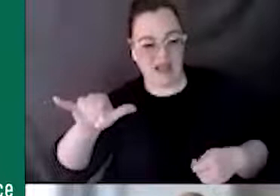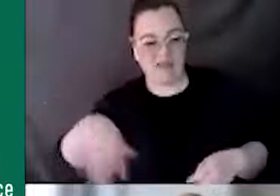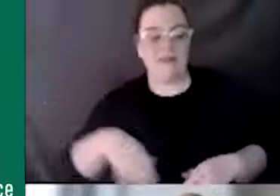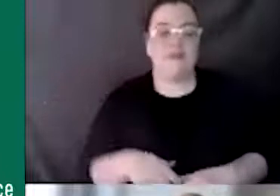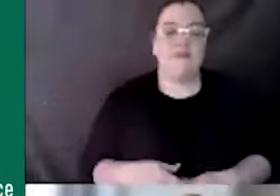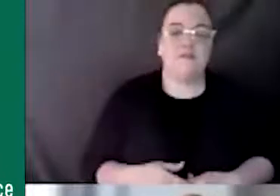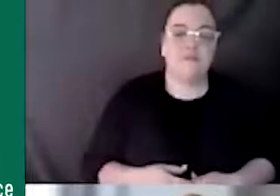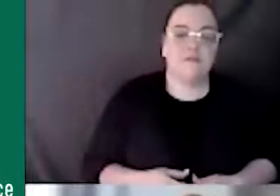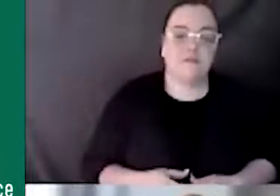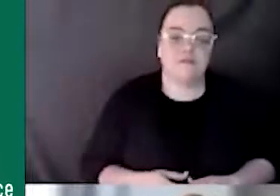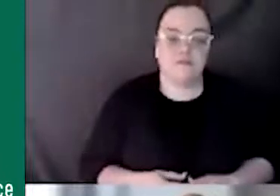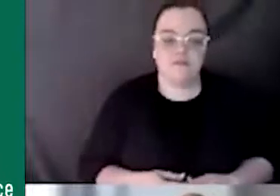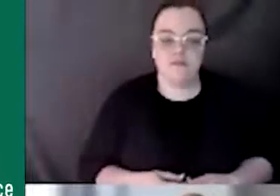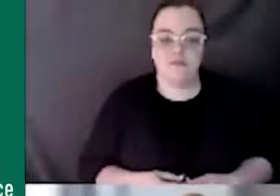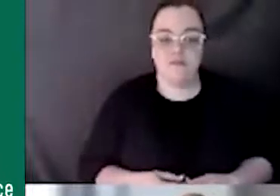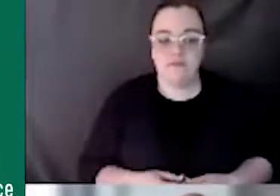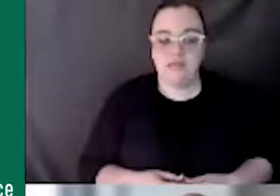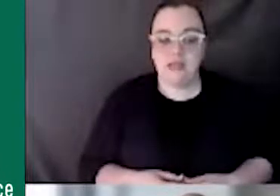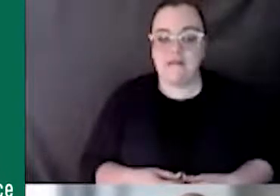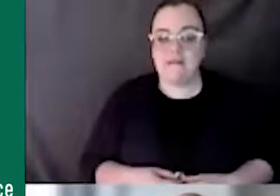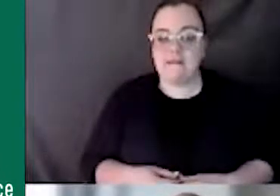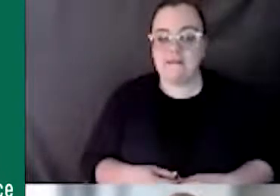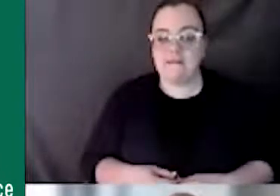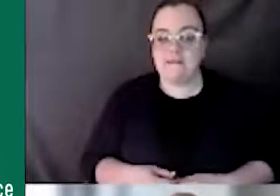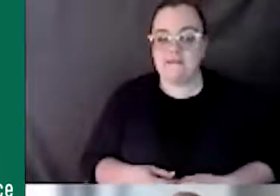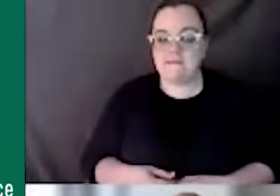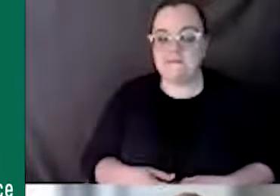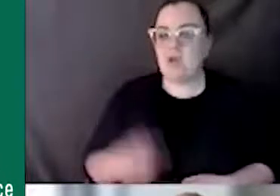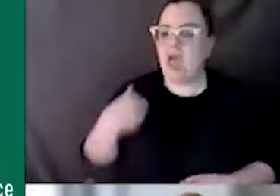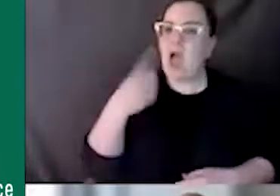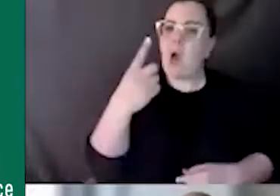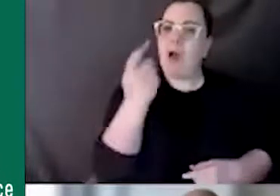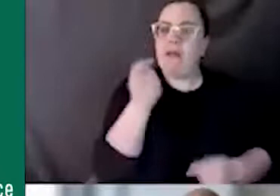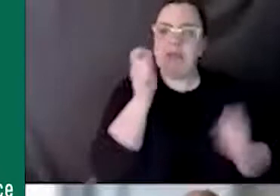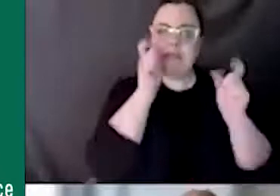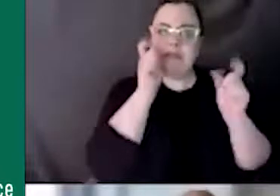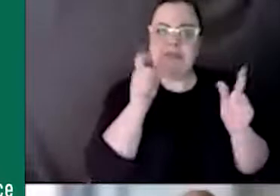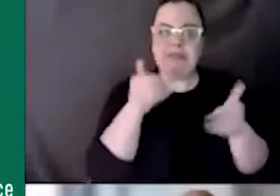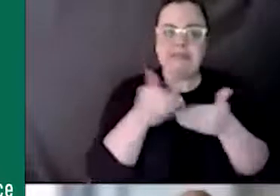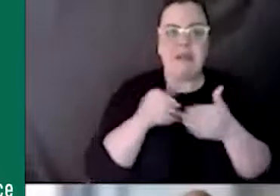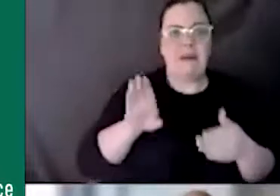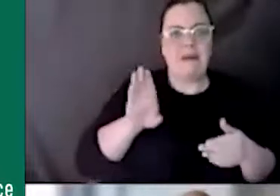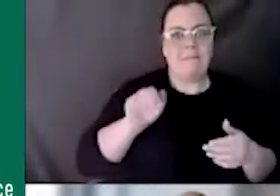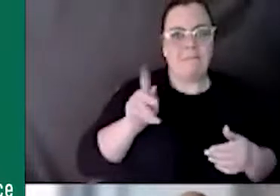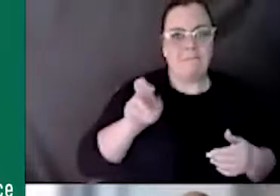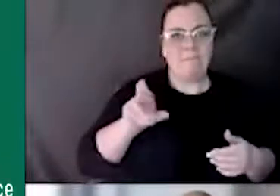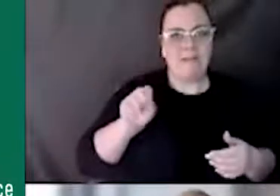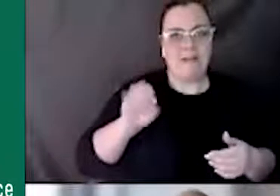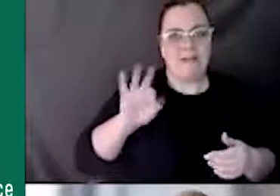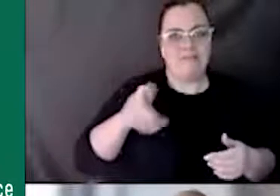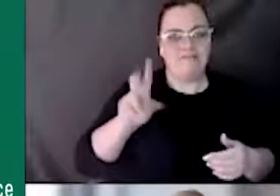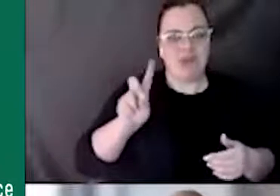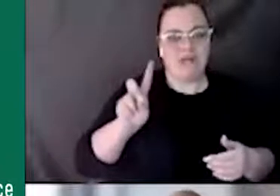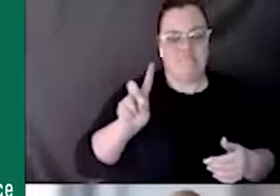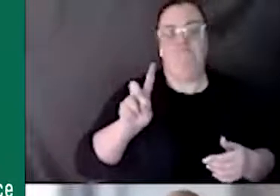there. There was a slightly surprising earthquake outside Bakersfield that got people's attention. Slightly